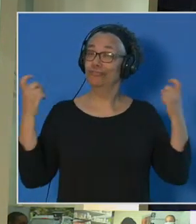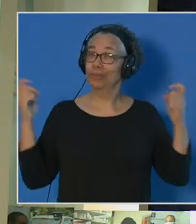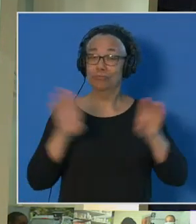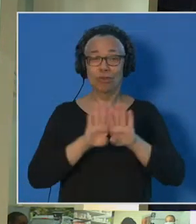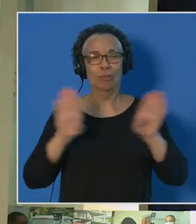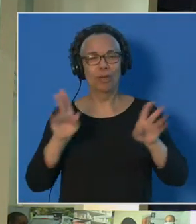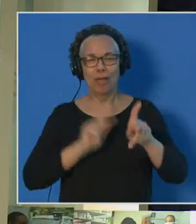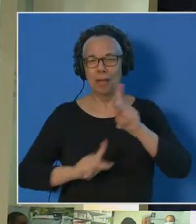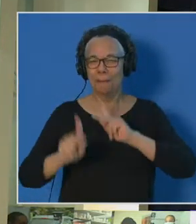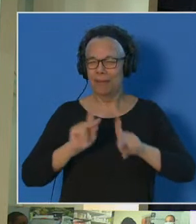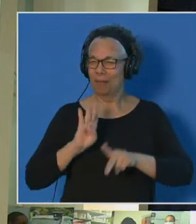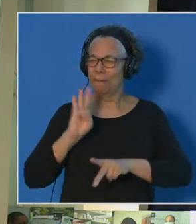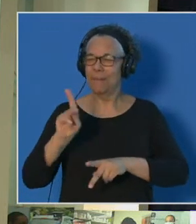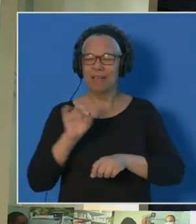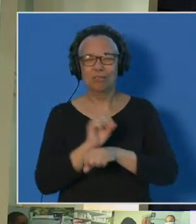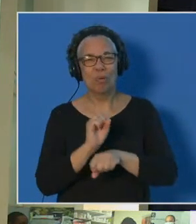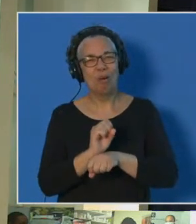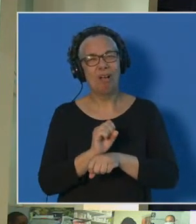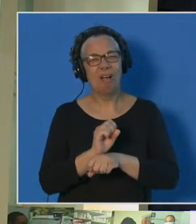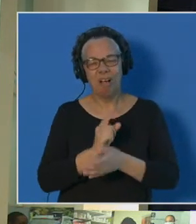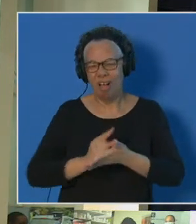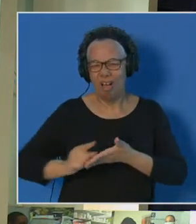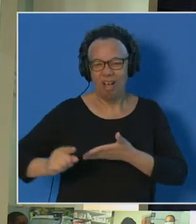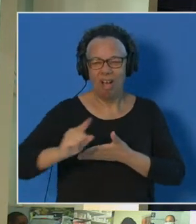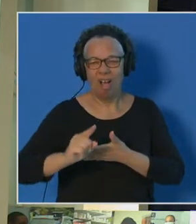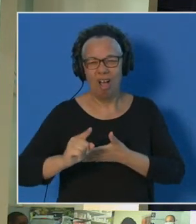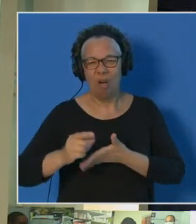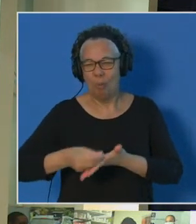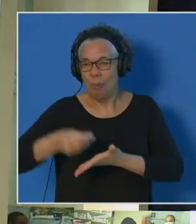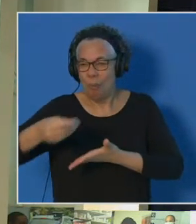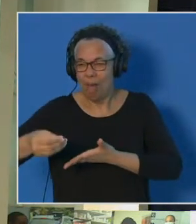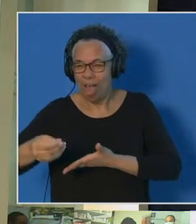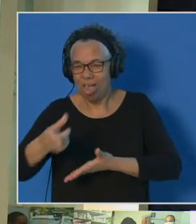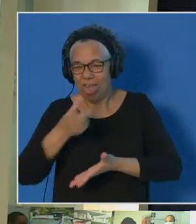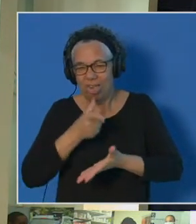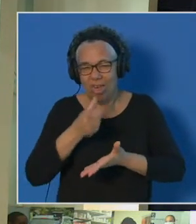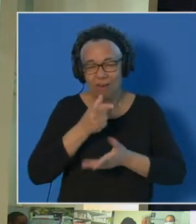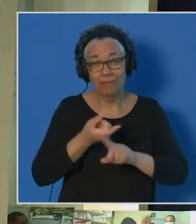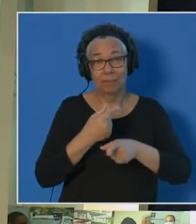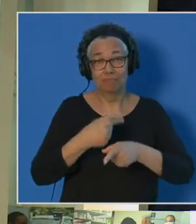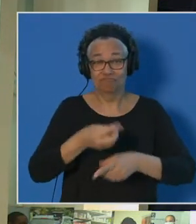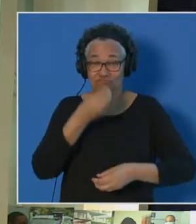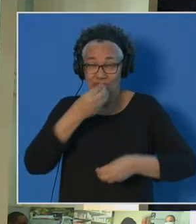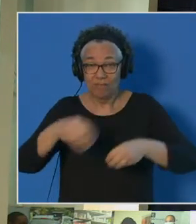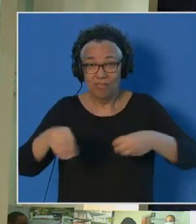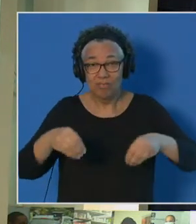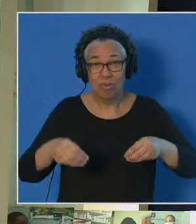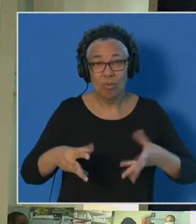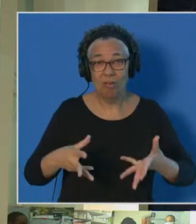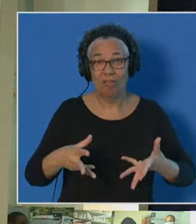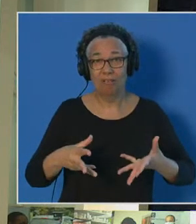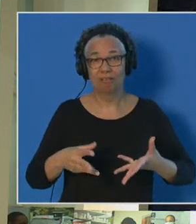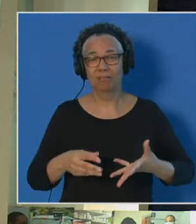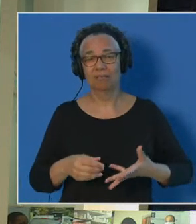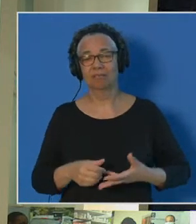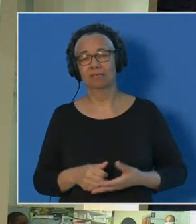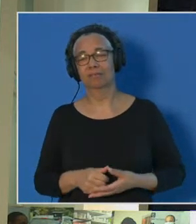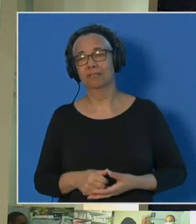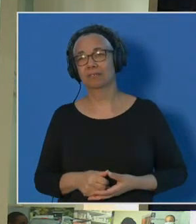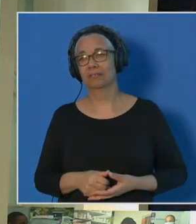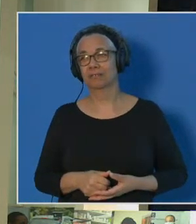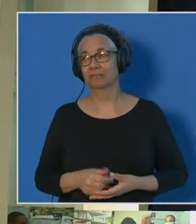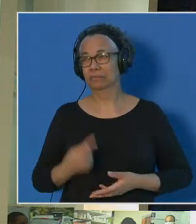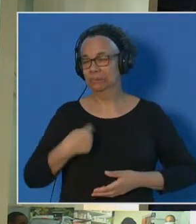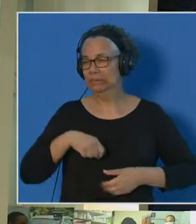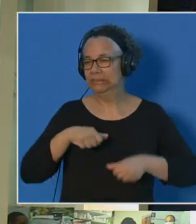going back to work next week and will want to buy their lunches from the grocery stores at this time. But we are